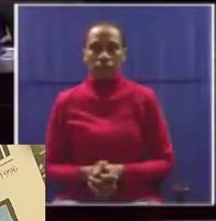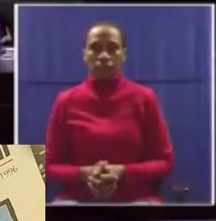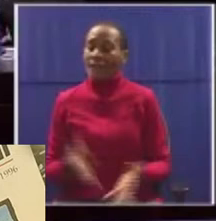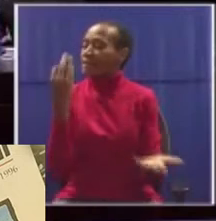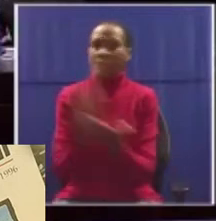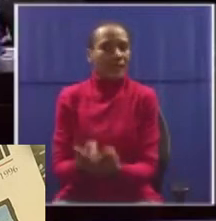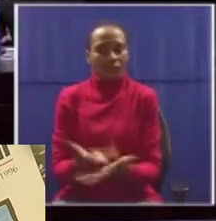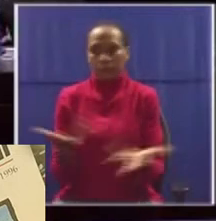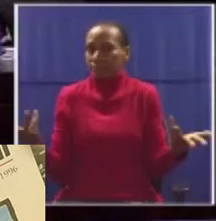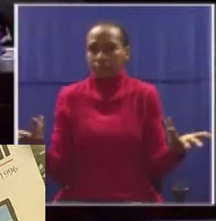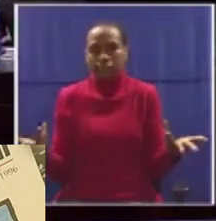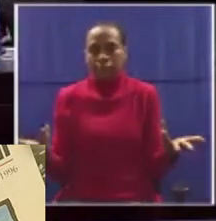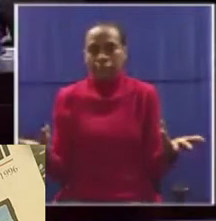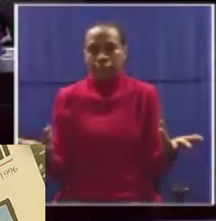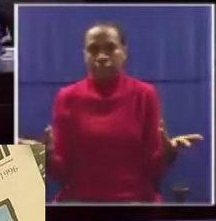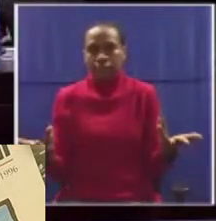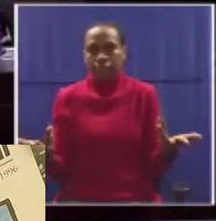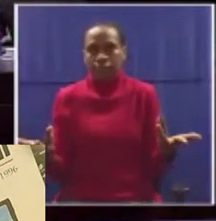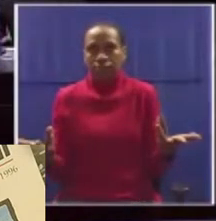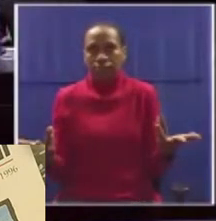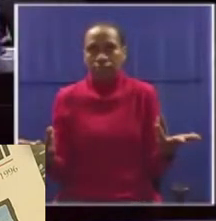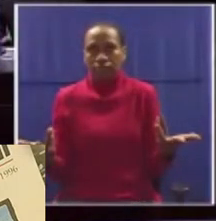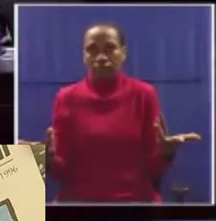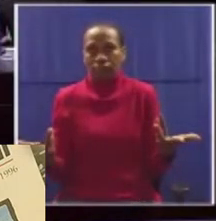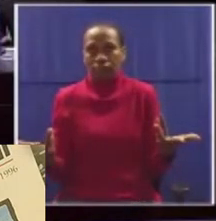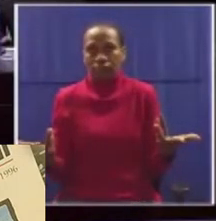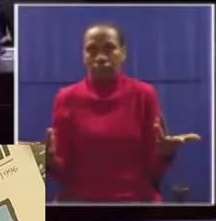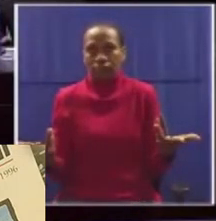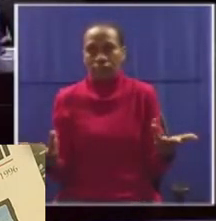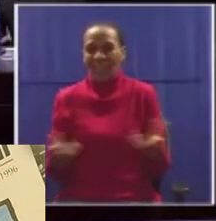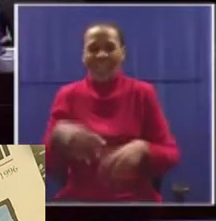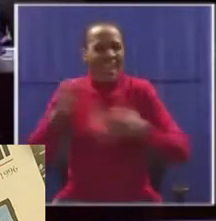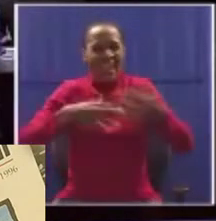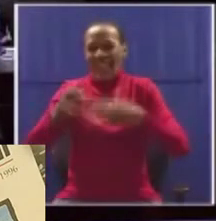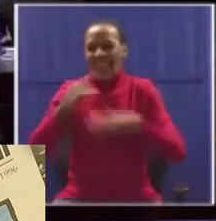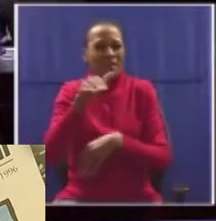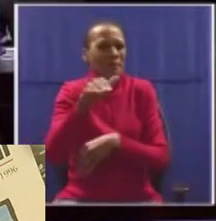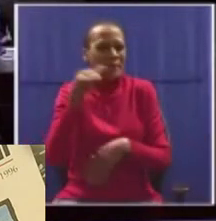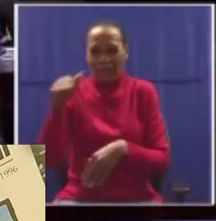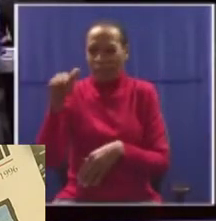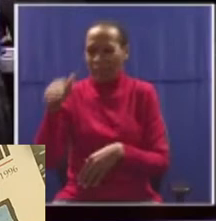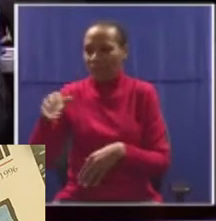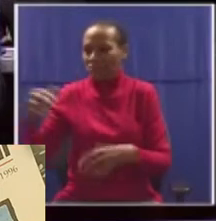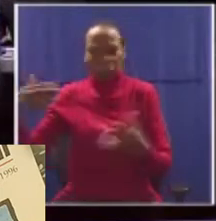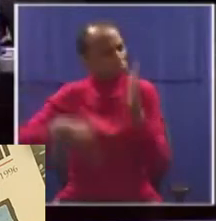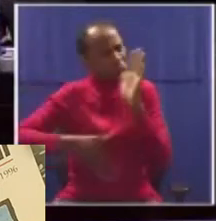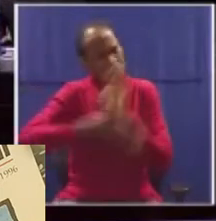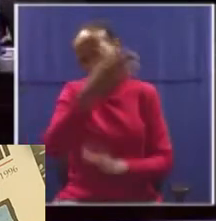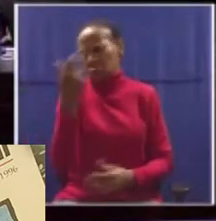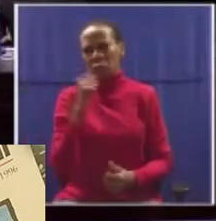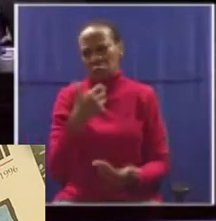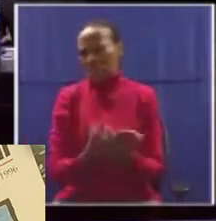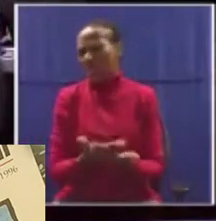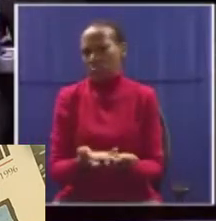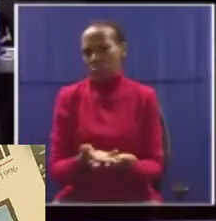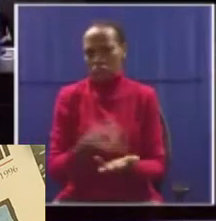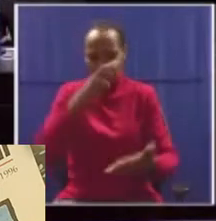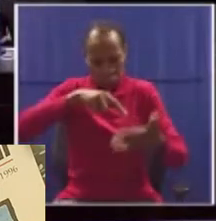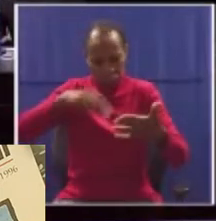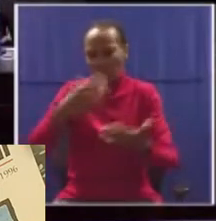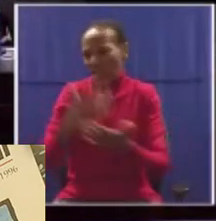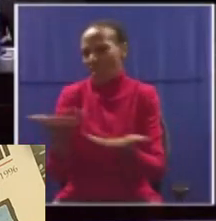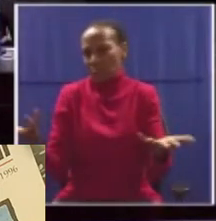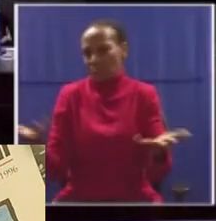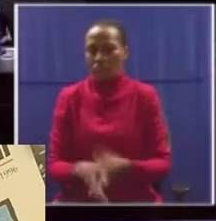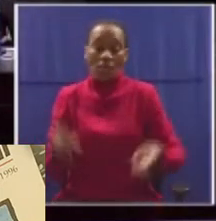those are first can go to the central bank to how to get to those figures this the second